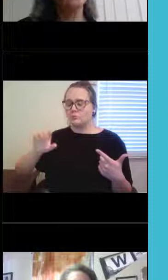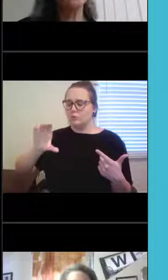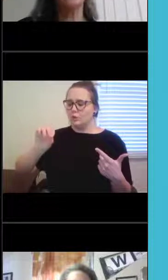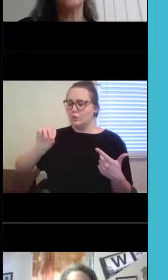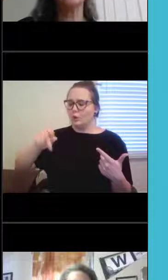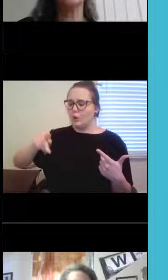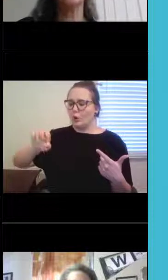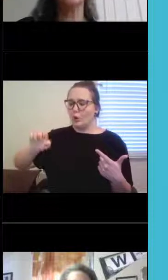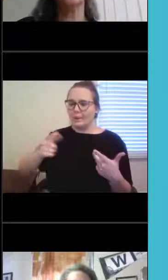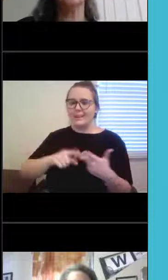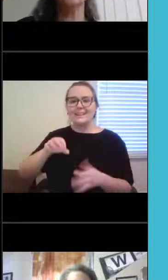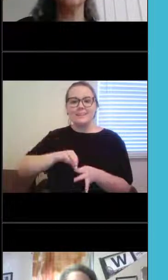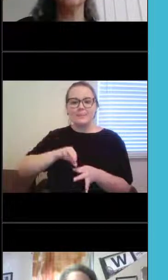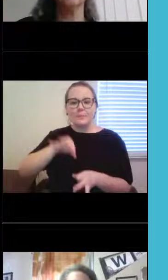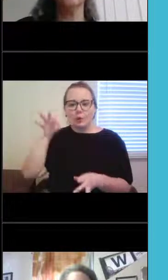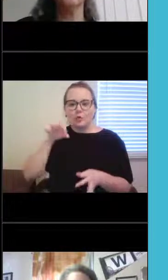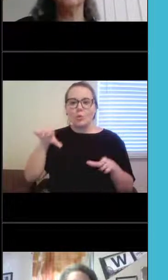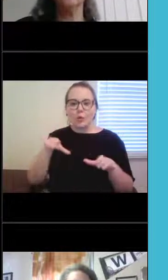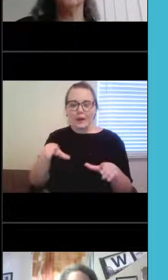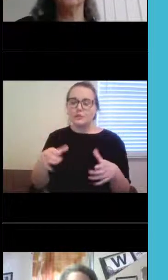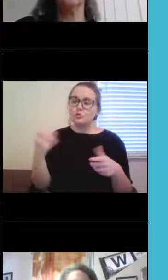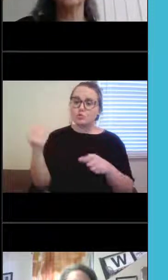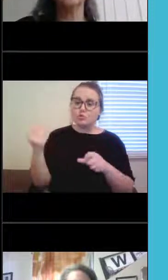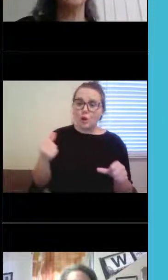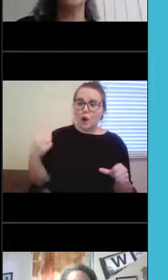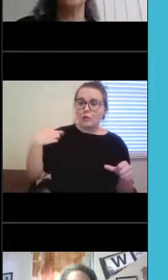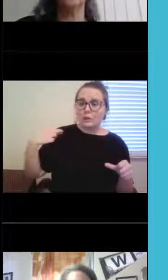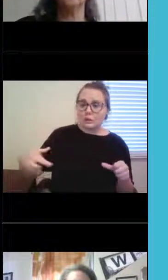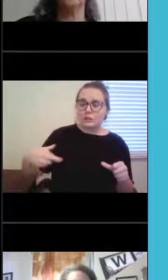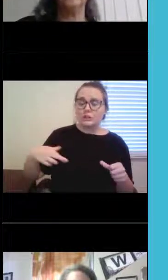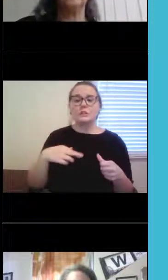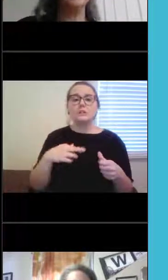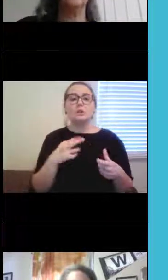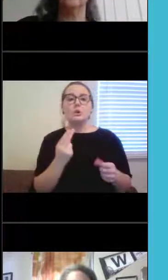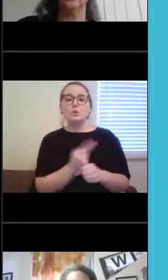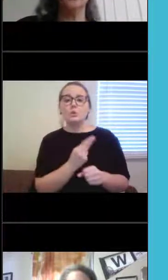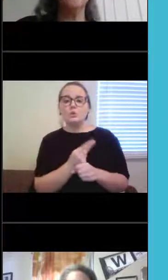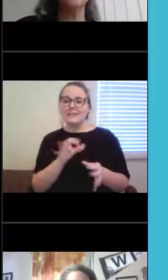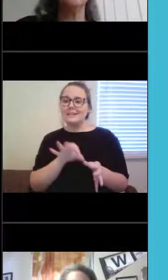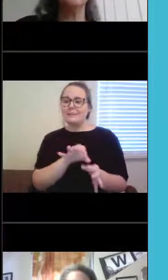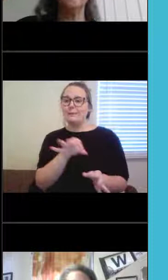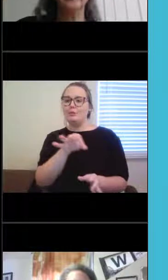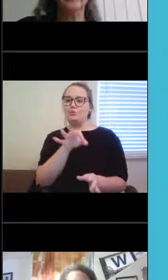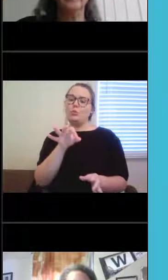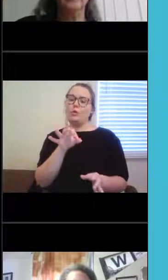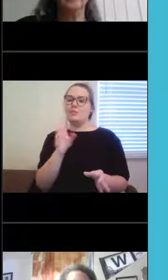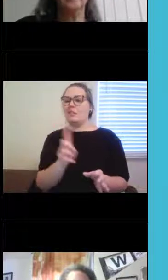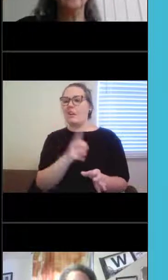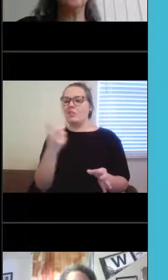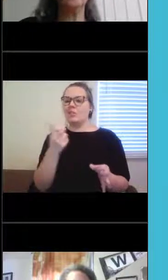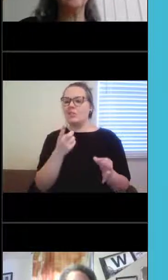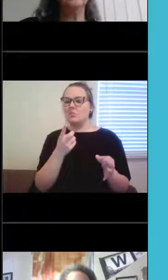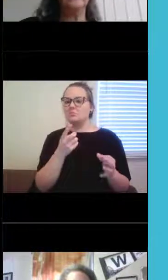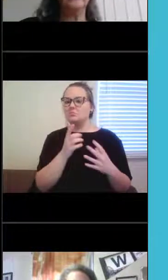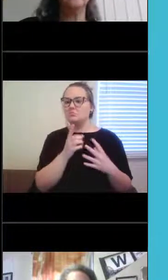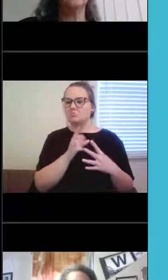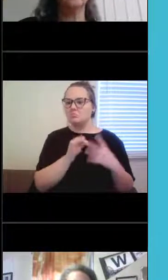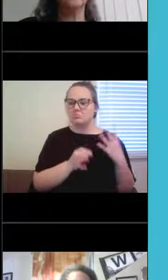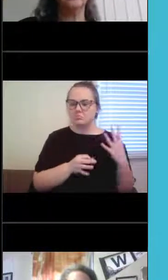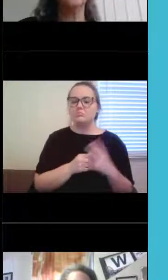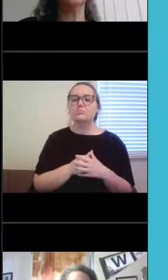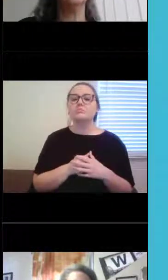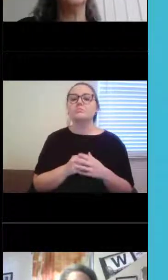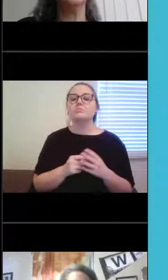on spiritual practices, either a strong religious faith or cultivating of spirituality in other ways, as well